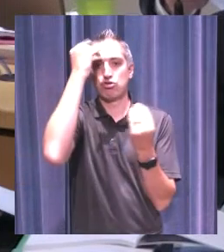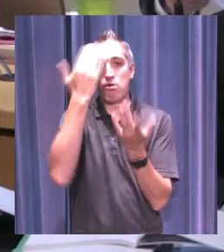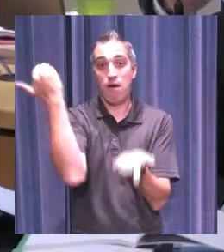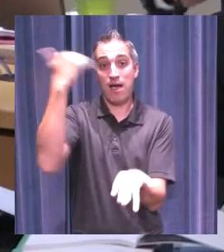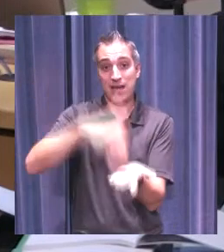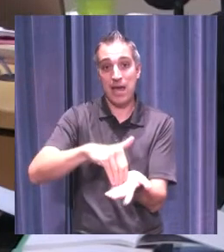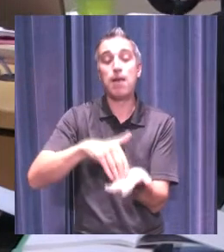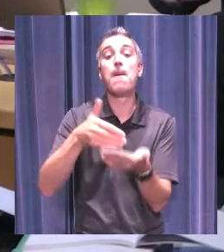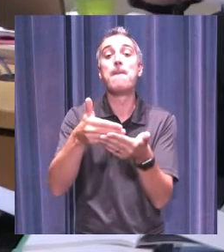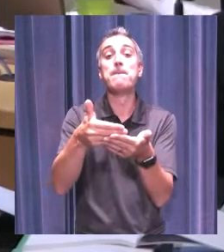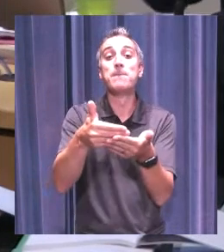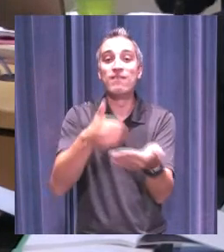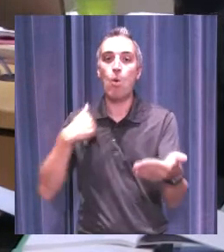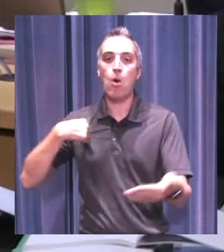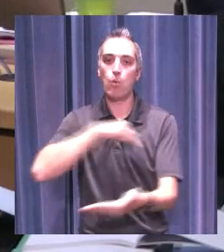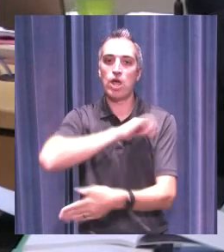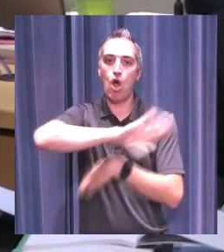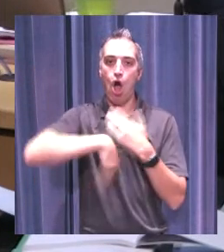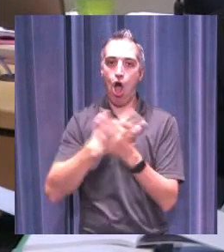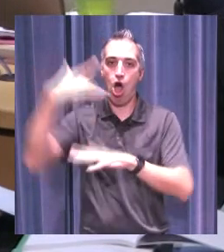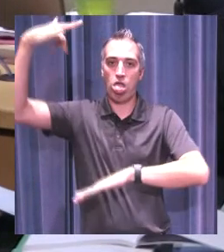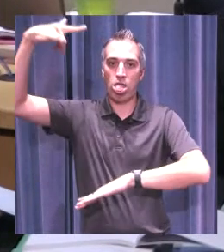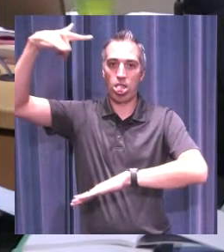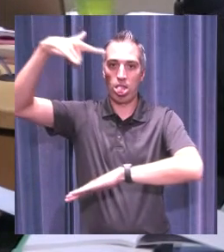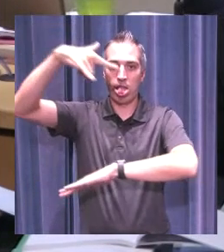we all crash.